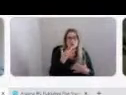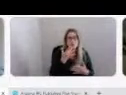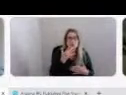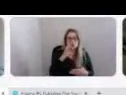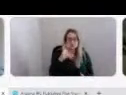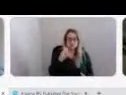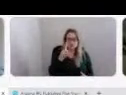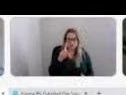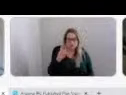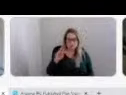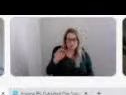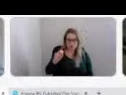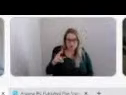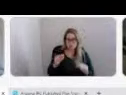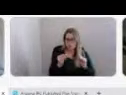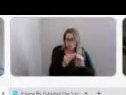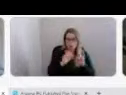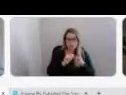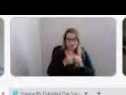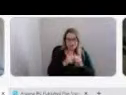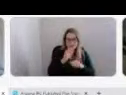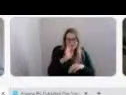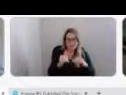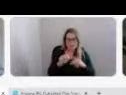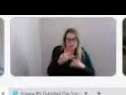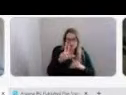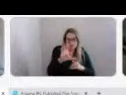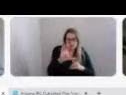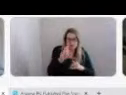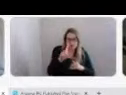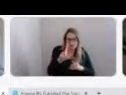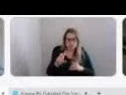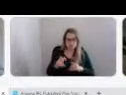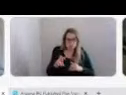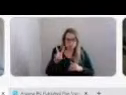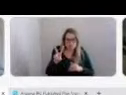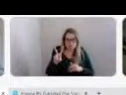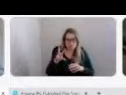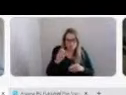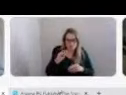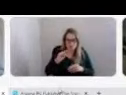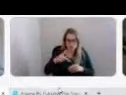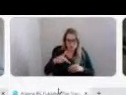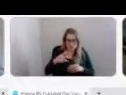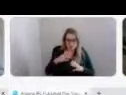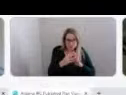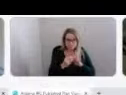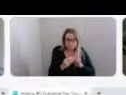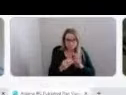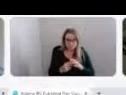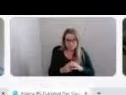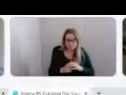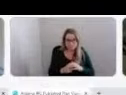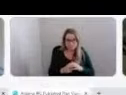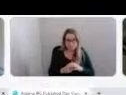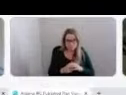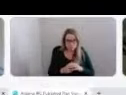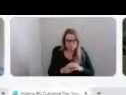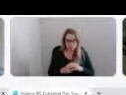which is way more competitive than your cd2 draft it keeps all the native lands together as a comprehensive